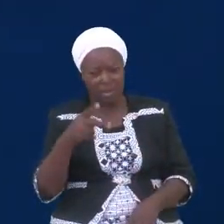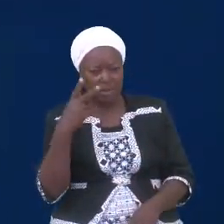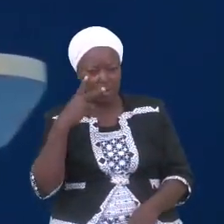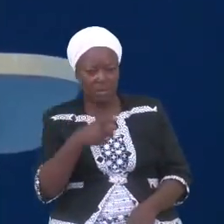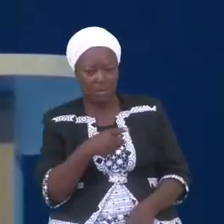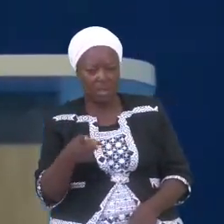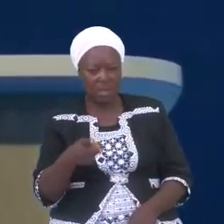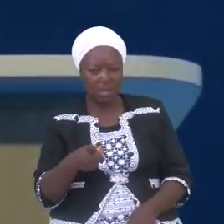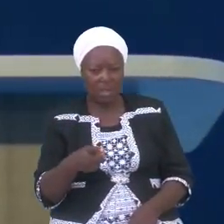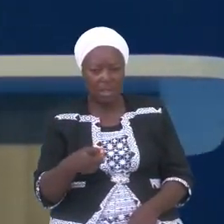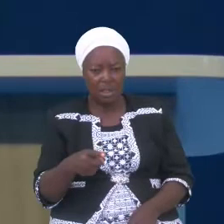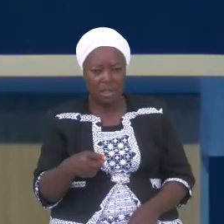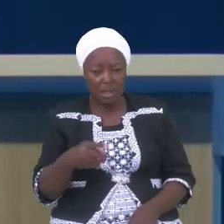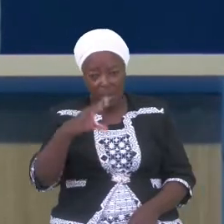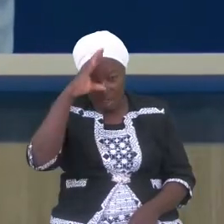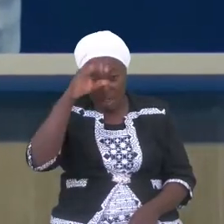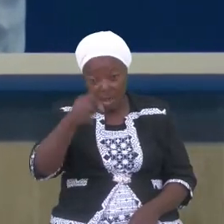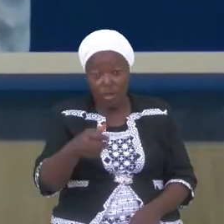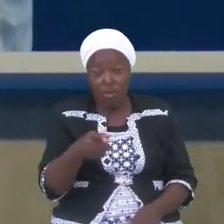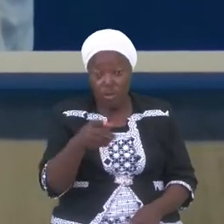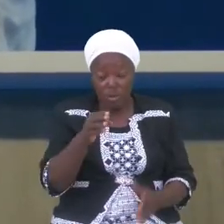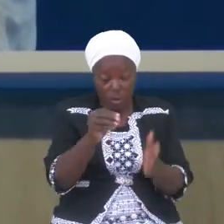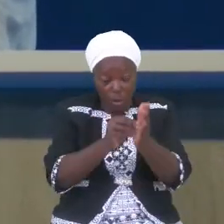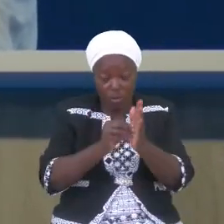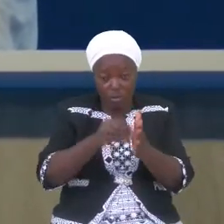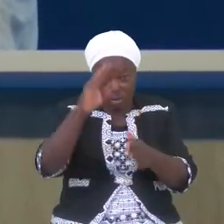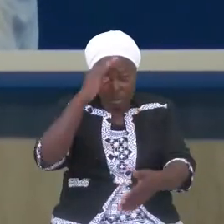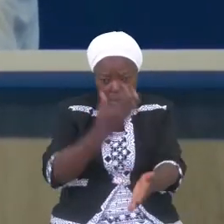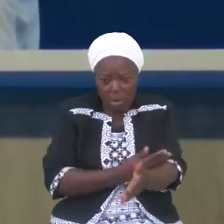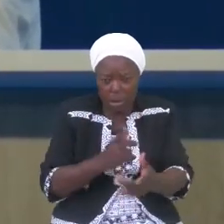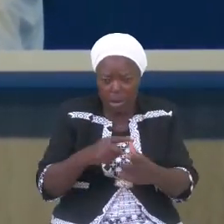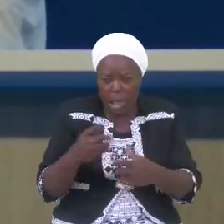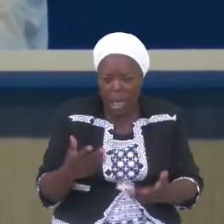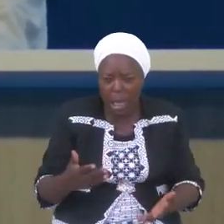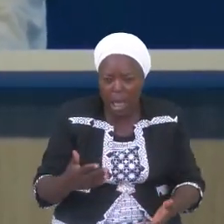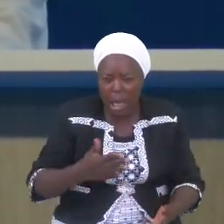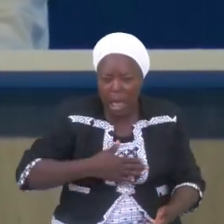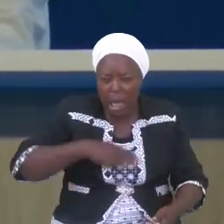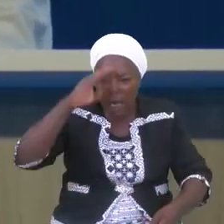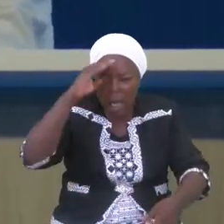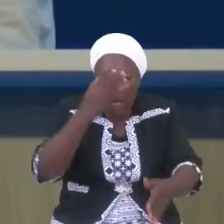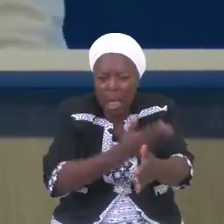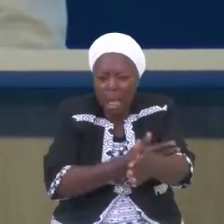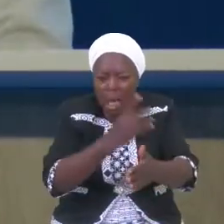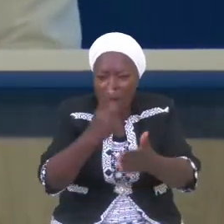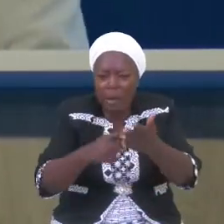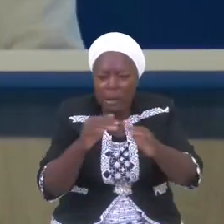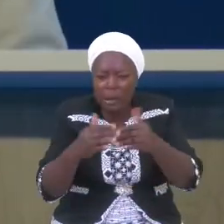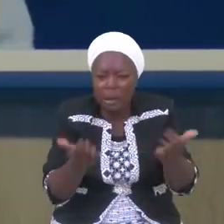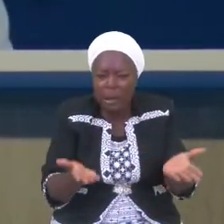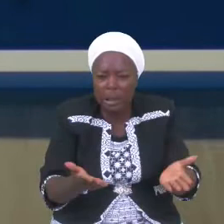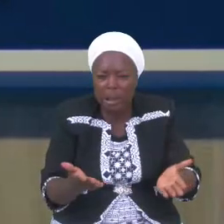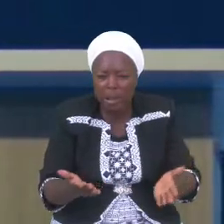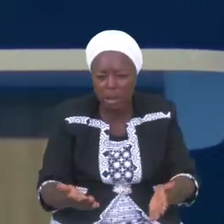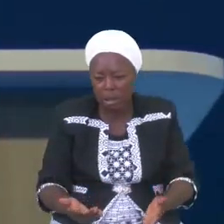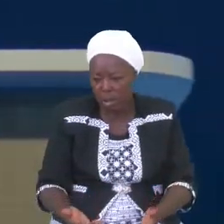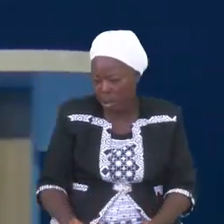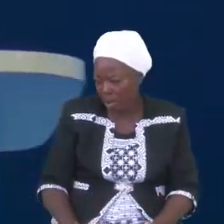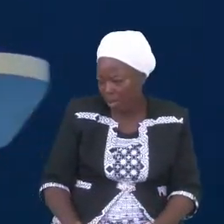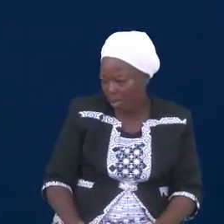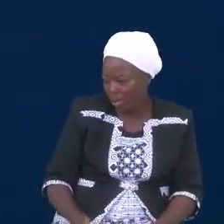son and said, "My son, what are you doing here?" And the son replied and said,